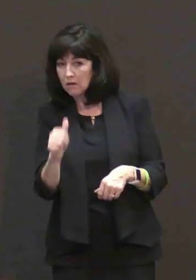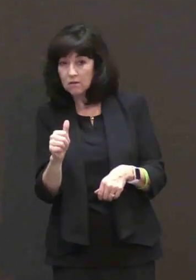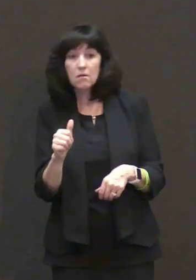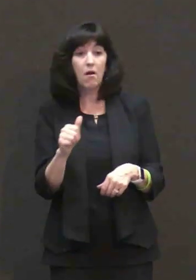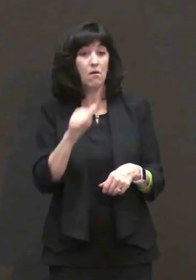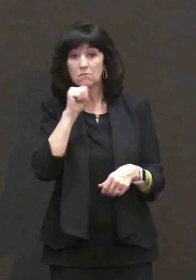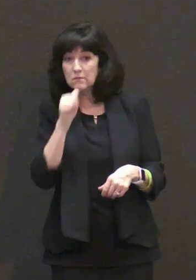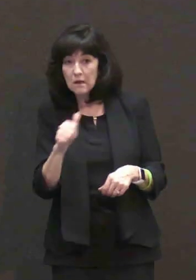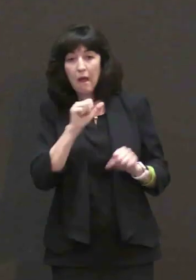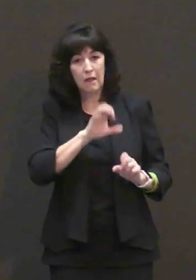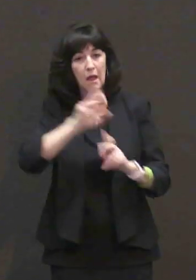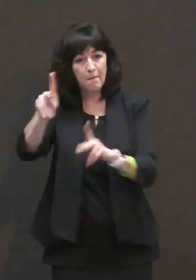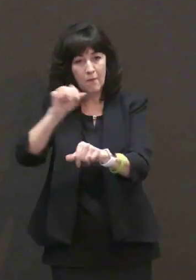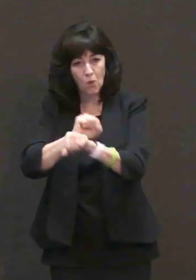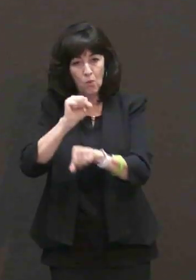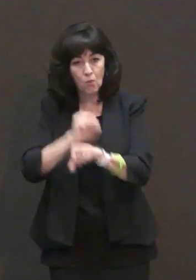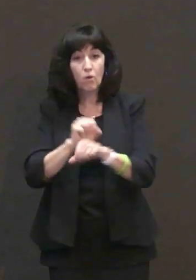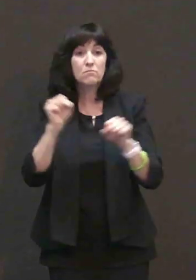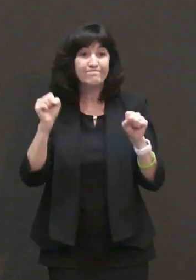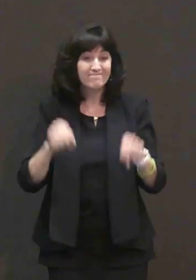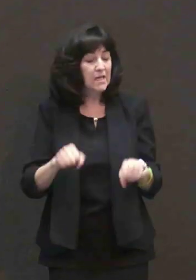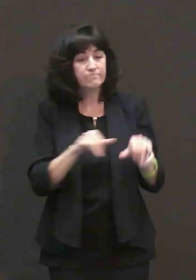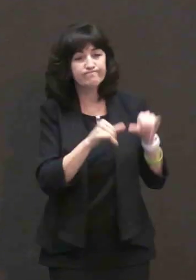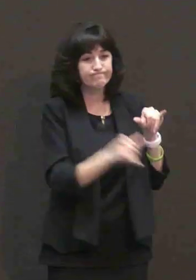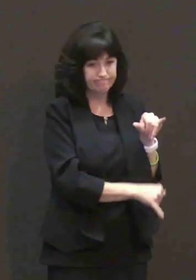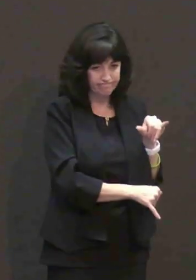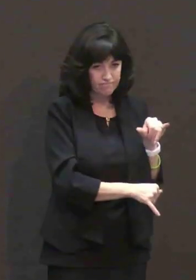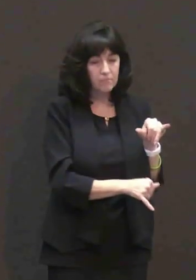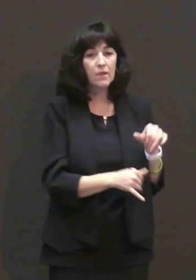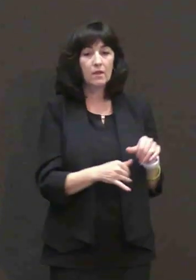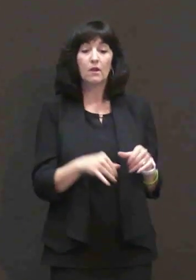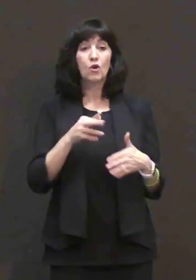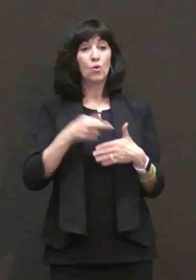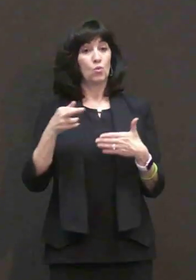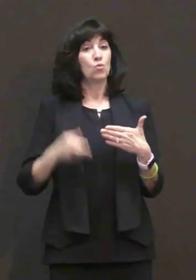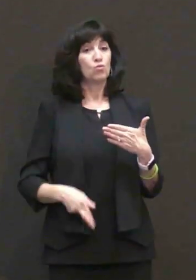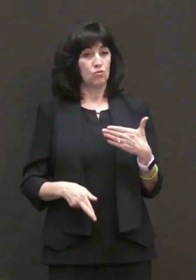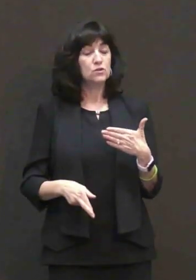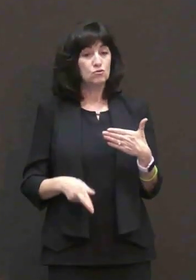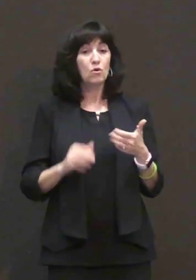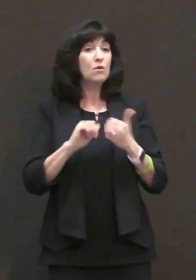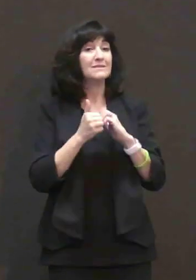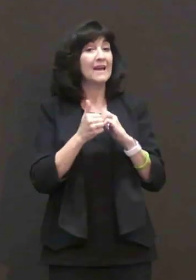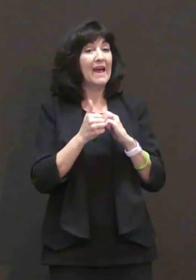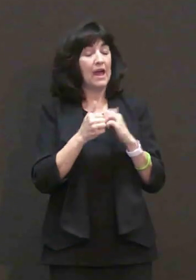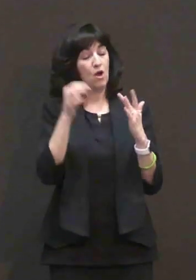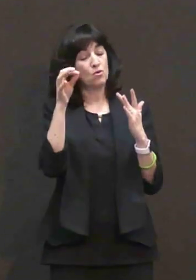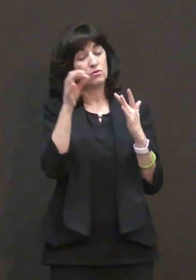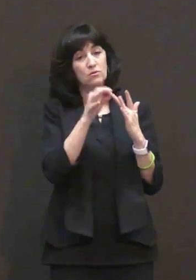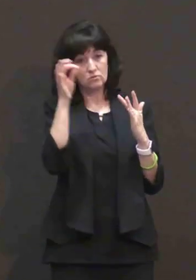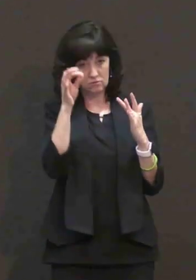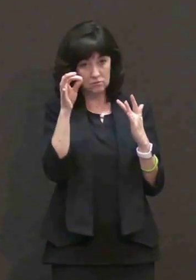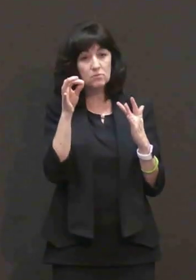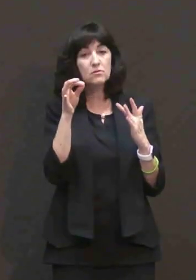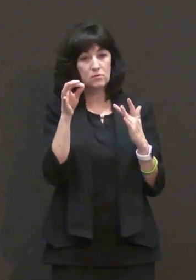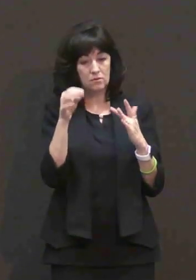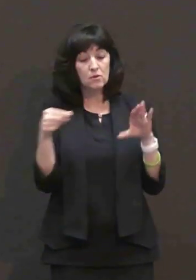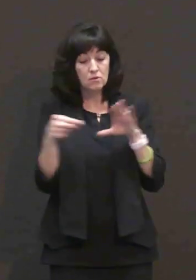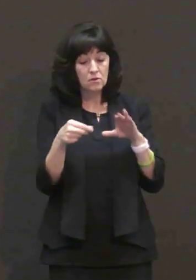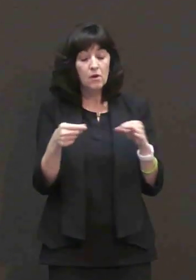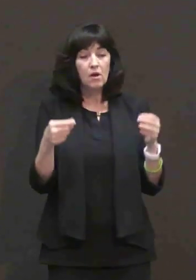work sooner. These results come from a finger stick, and we get the results in about 5 to